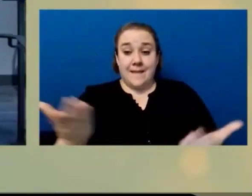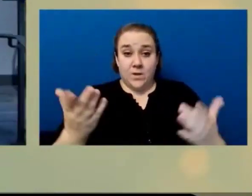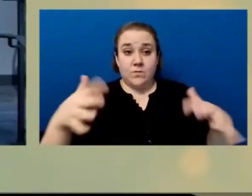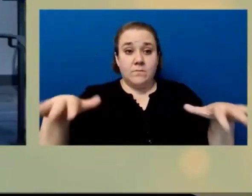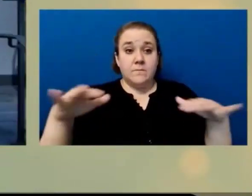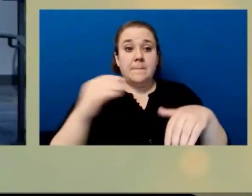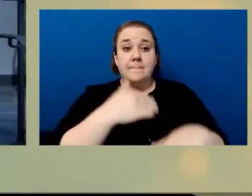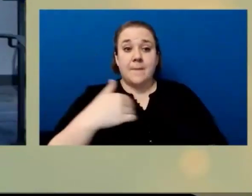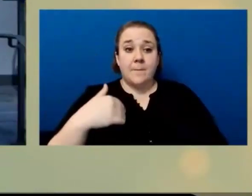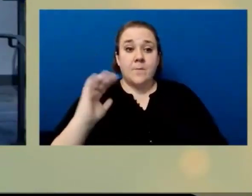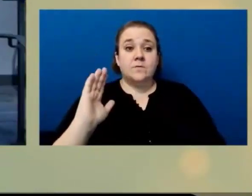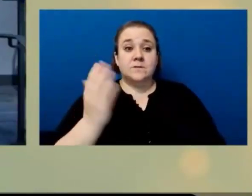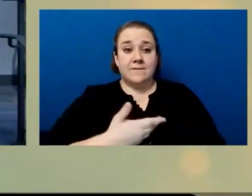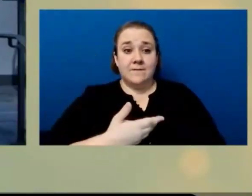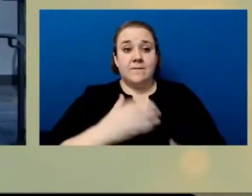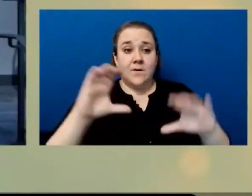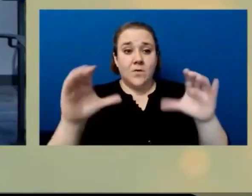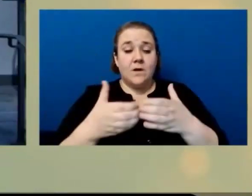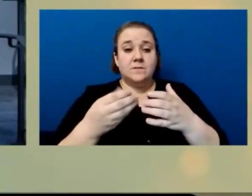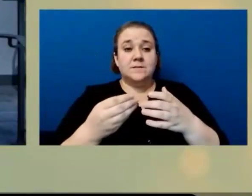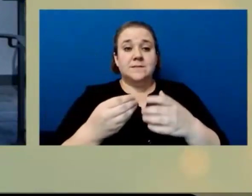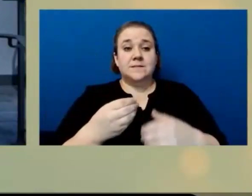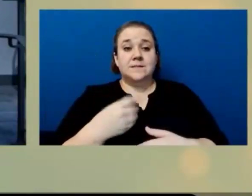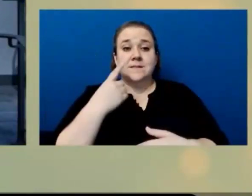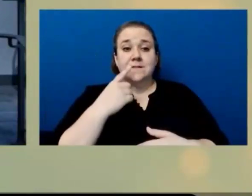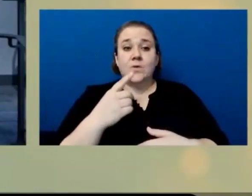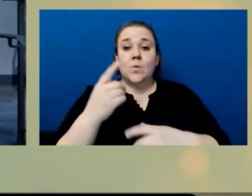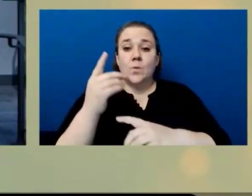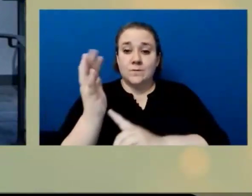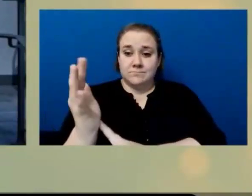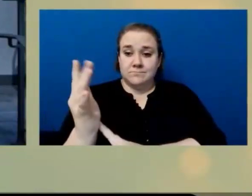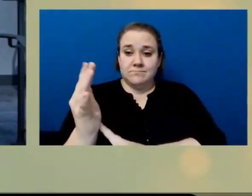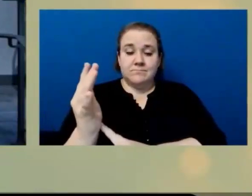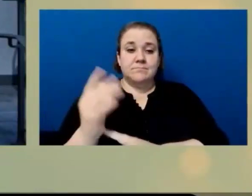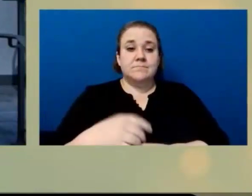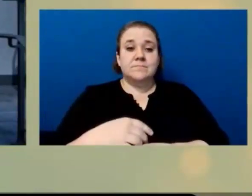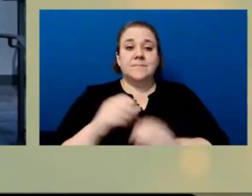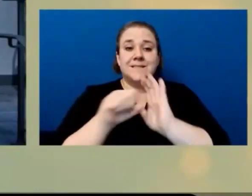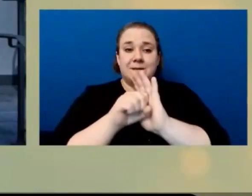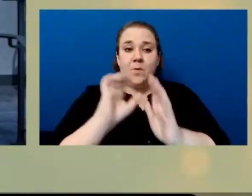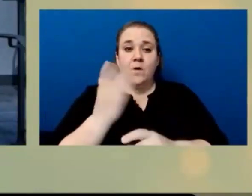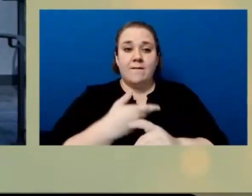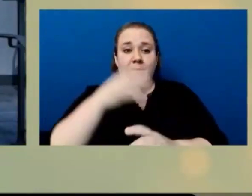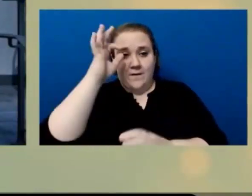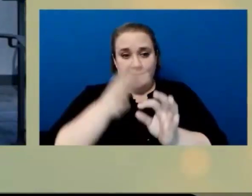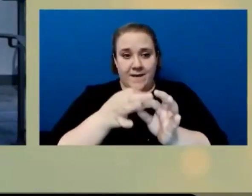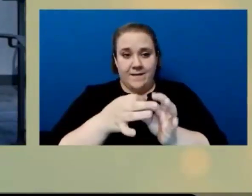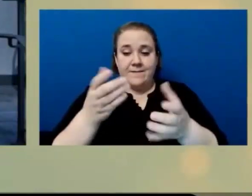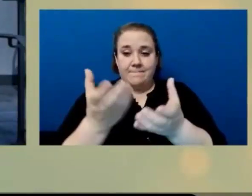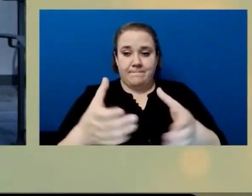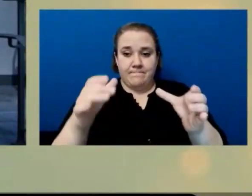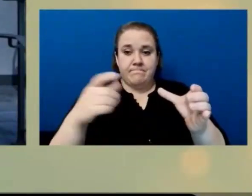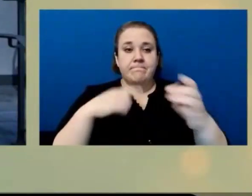congregation to light our chalice, the symbol of our faith in the cup of community that holds us